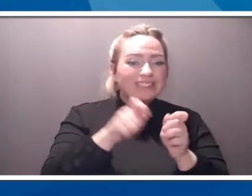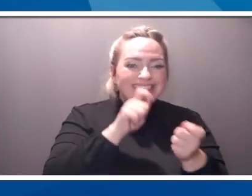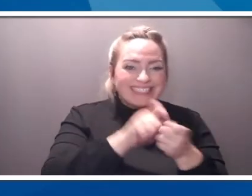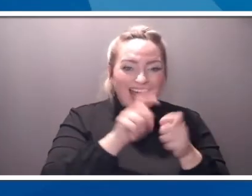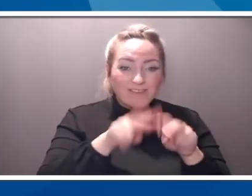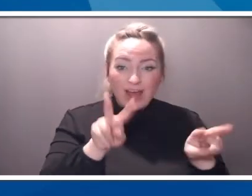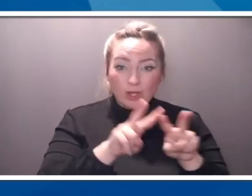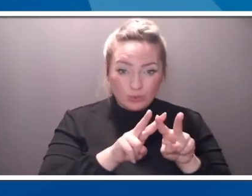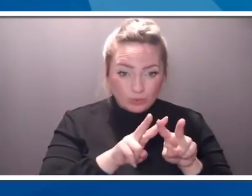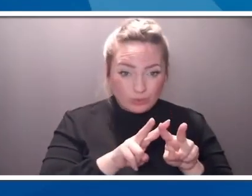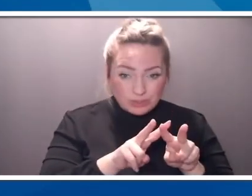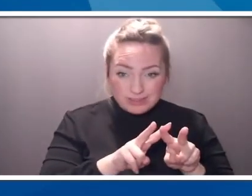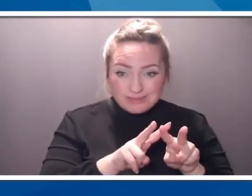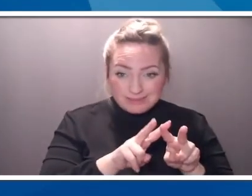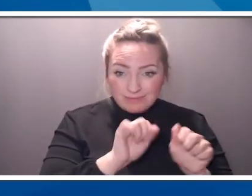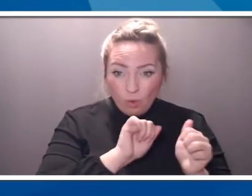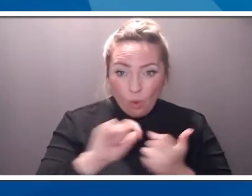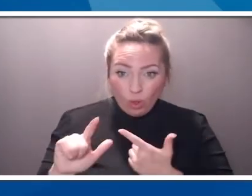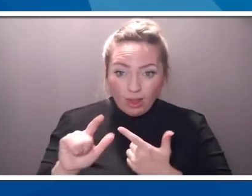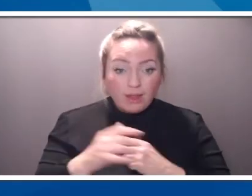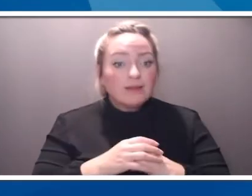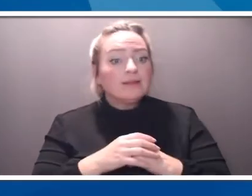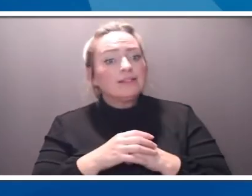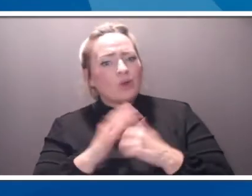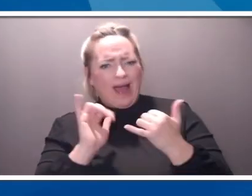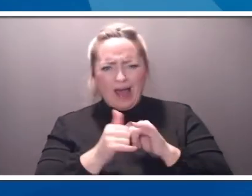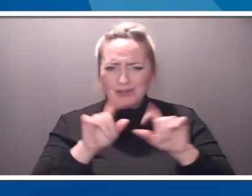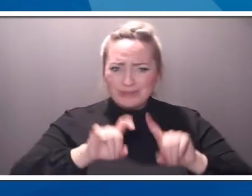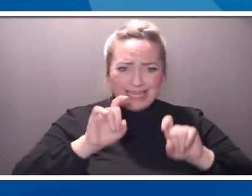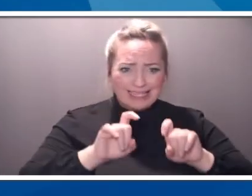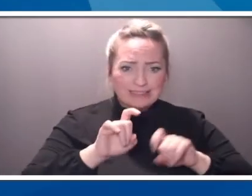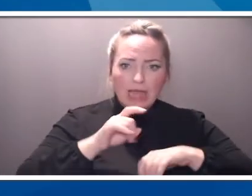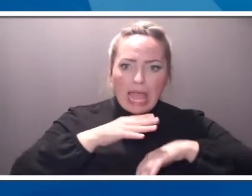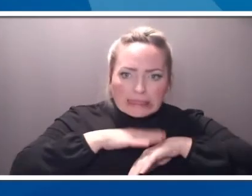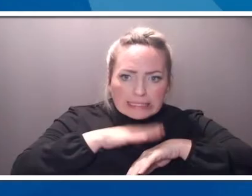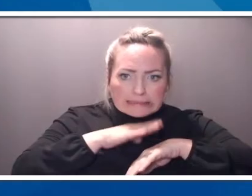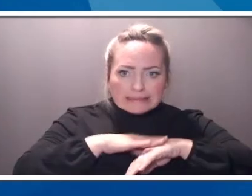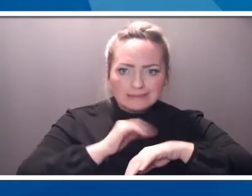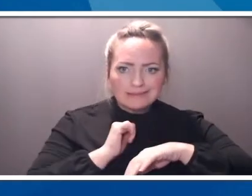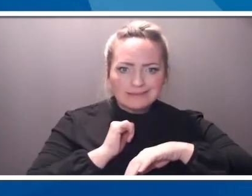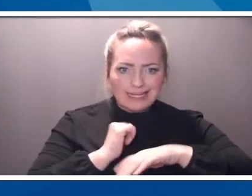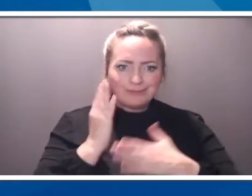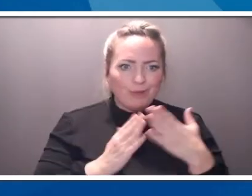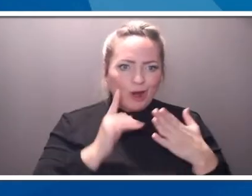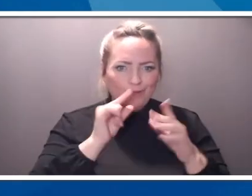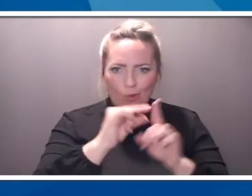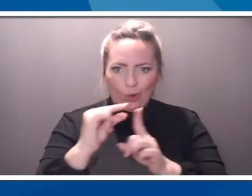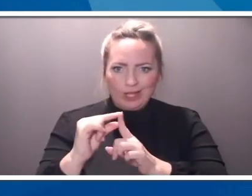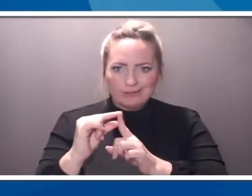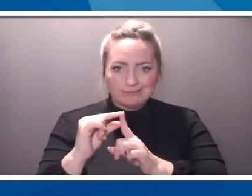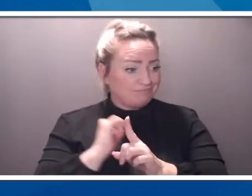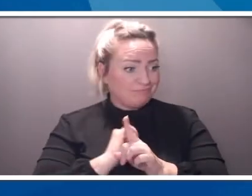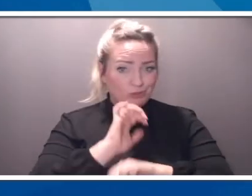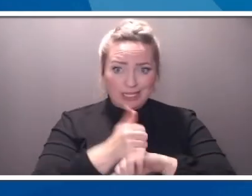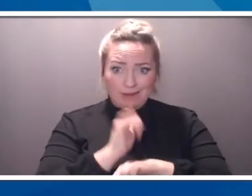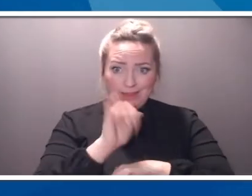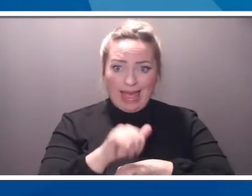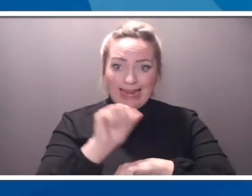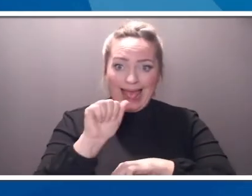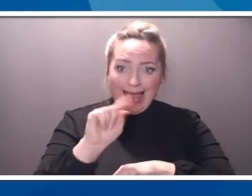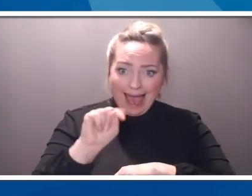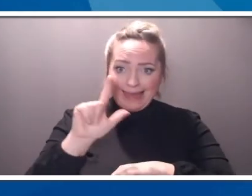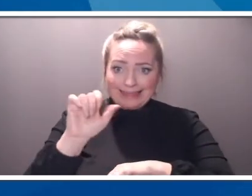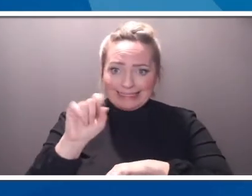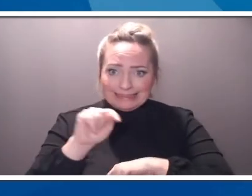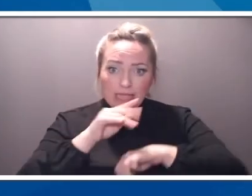only says at those exact values or over. How do you test the at least part, which is part of the wording? Do